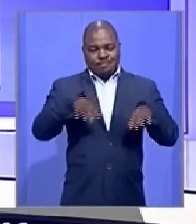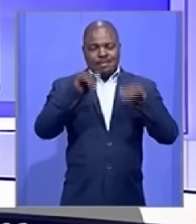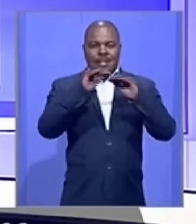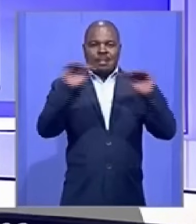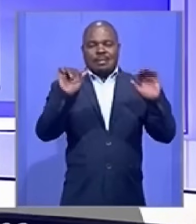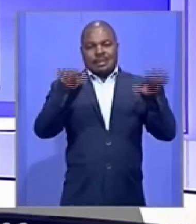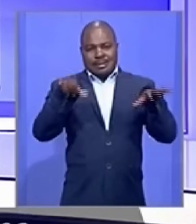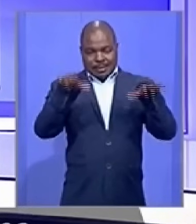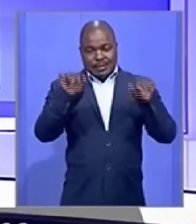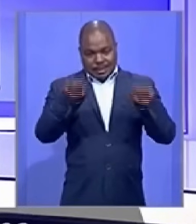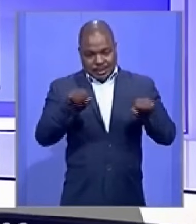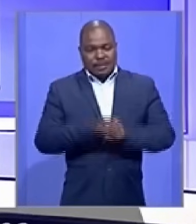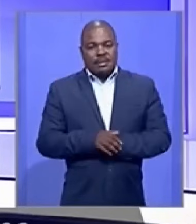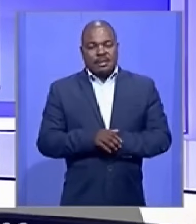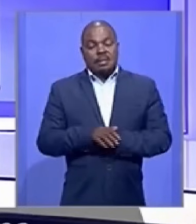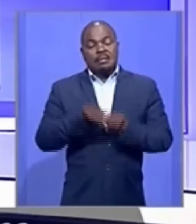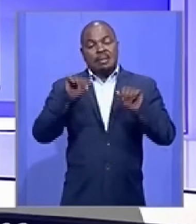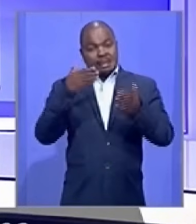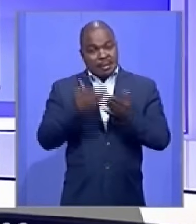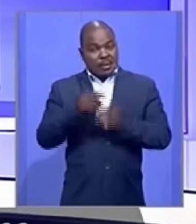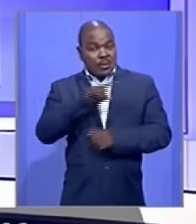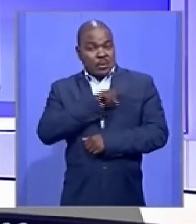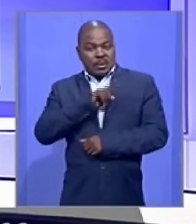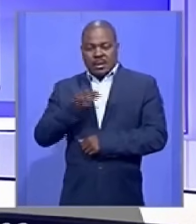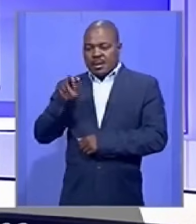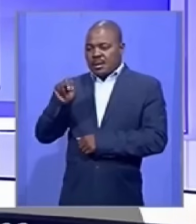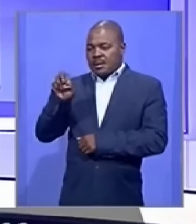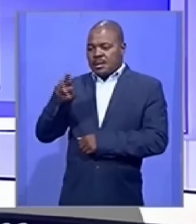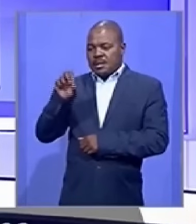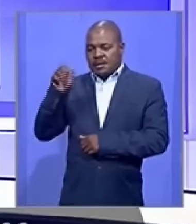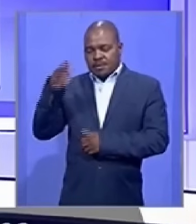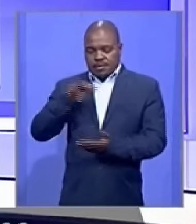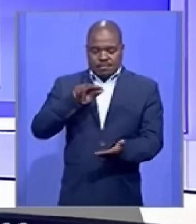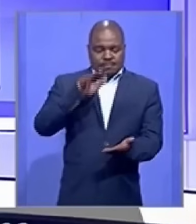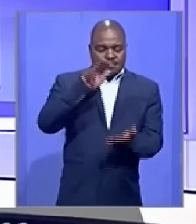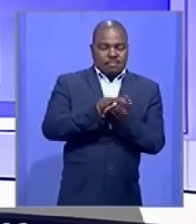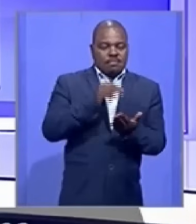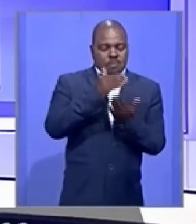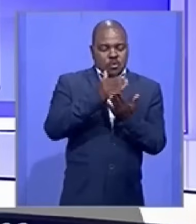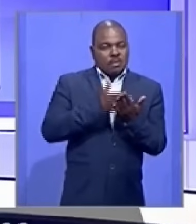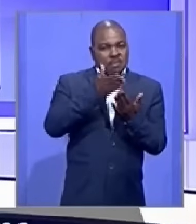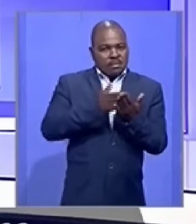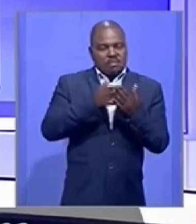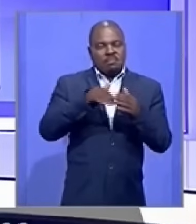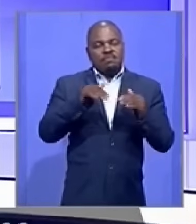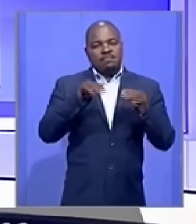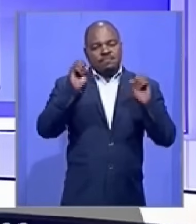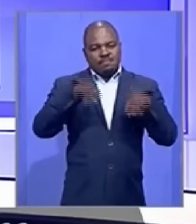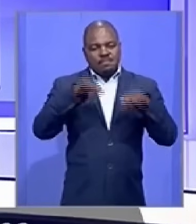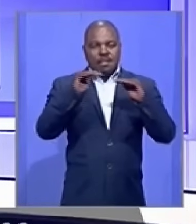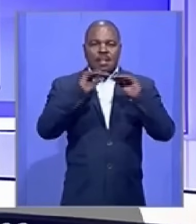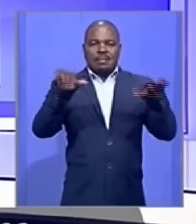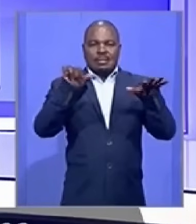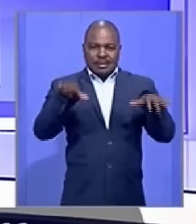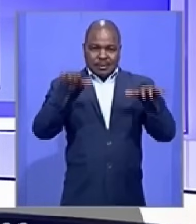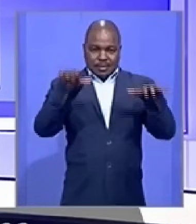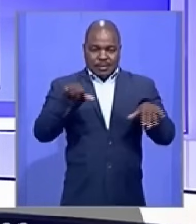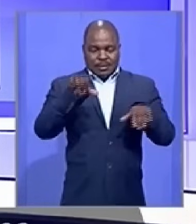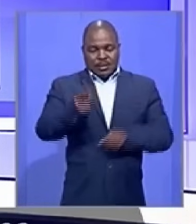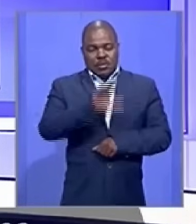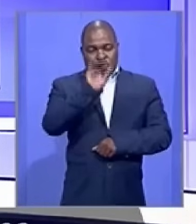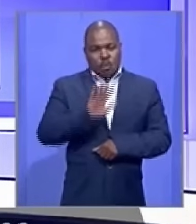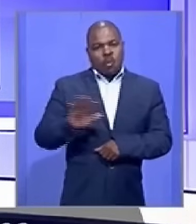wa timatima. Sena se tla ka morao re NERSA e tshele monwana mehato ya ho kenya tshebetso mokgahlelo wa 16 wa timatima naheng